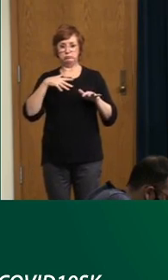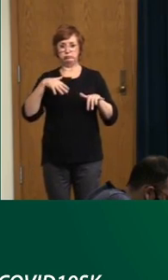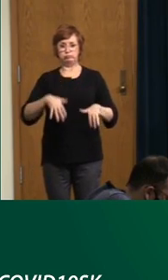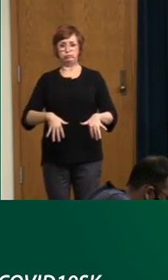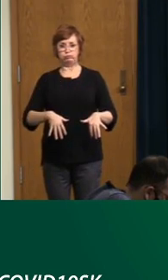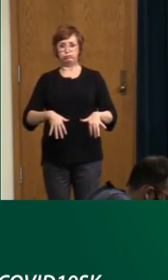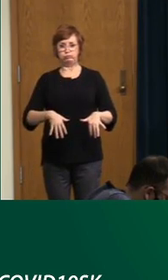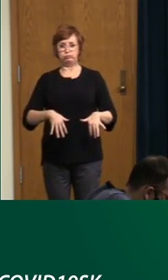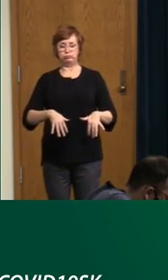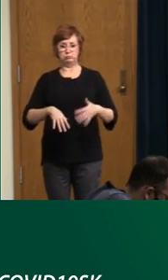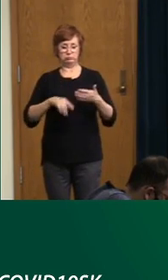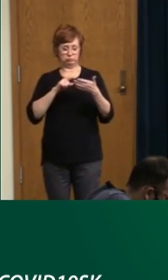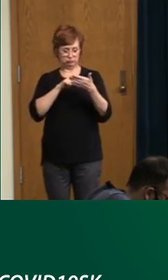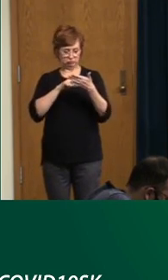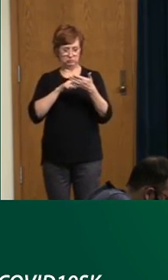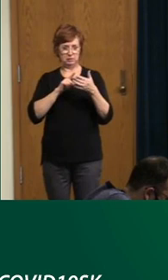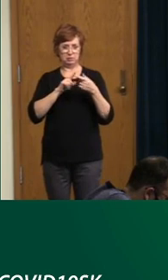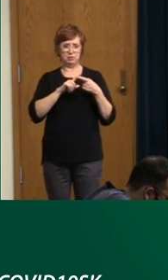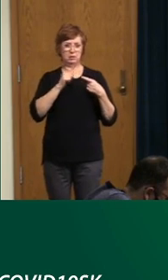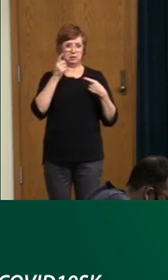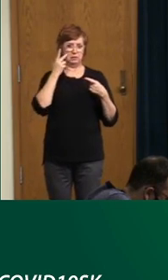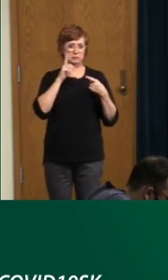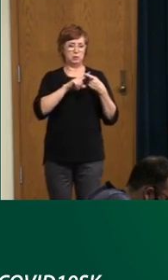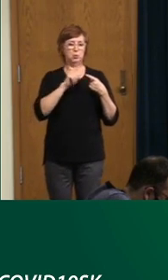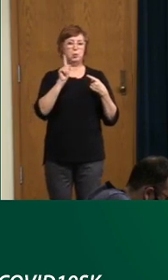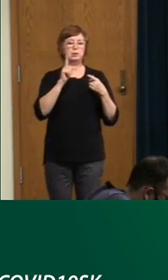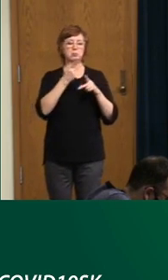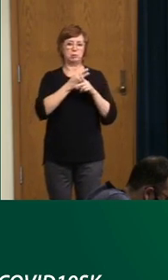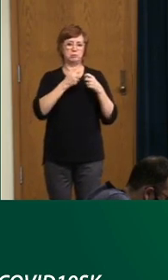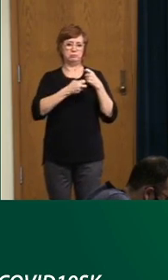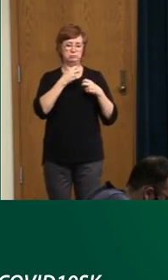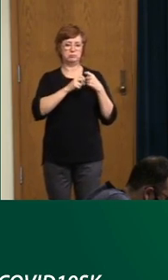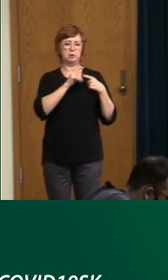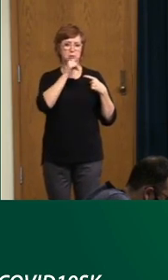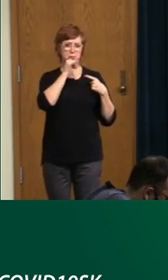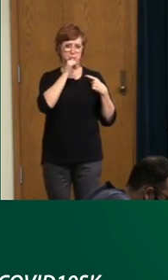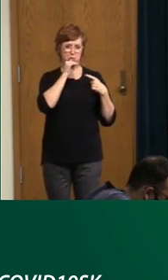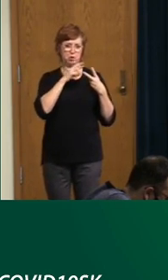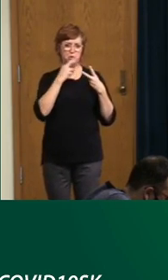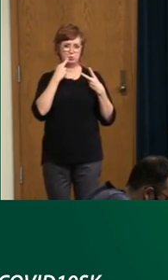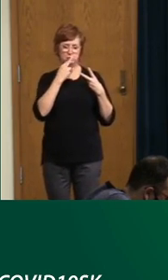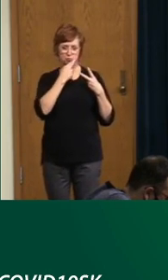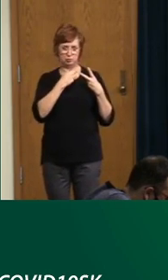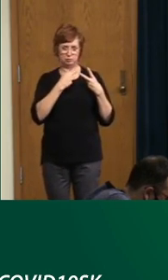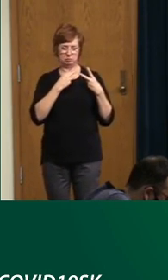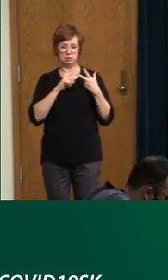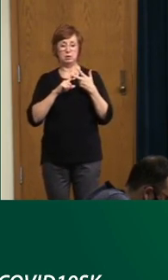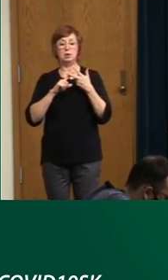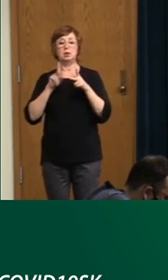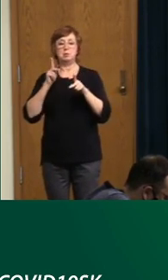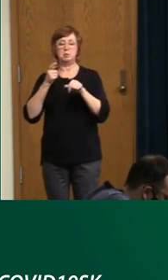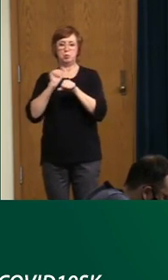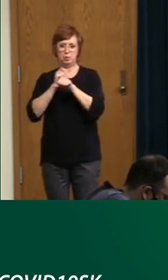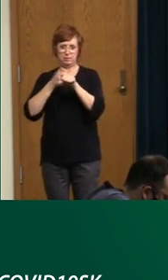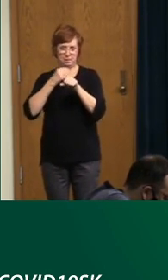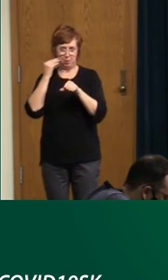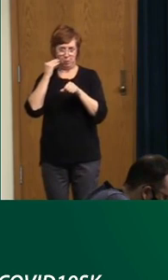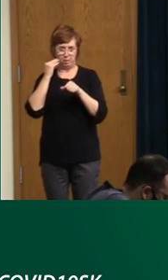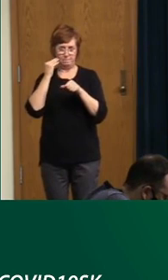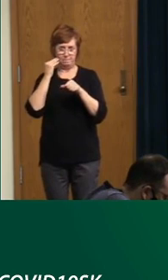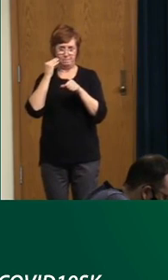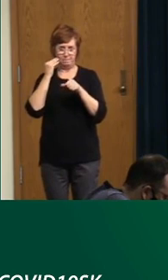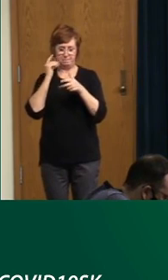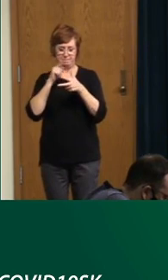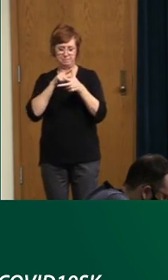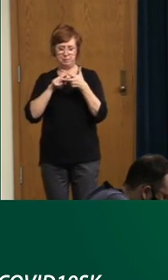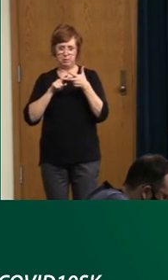bar use, percent of people working at home, the kind of things that would require strong public health measures to achieve.